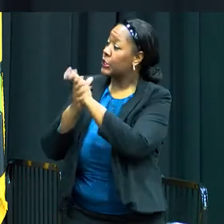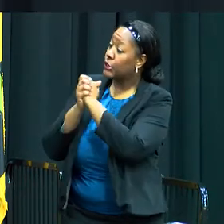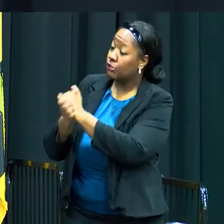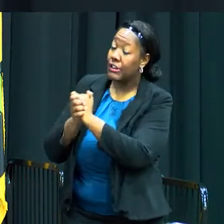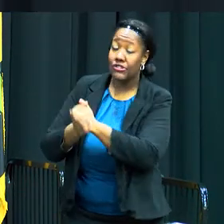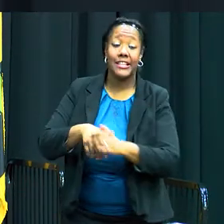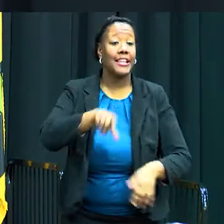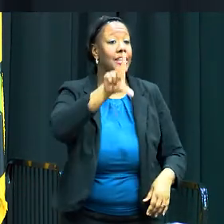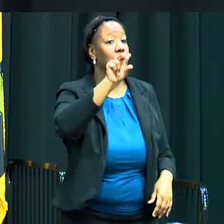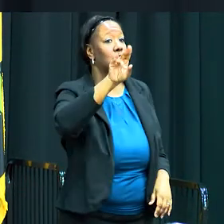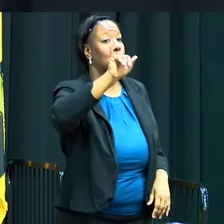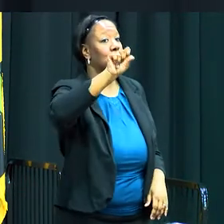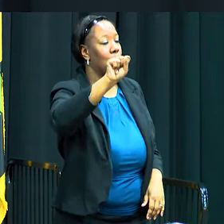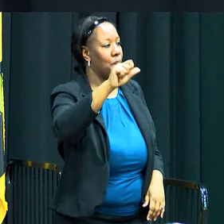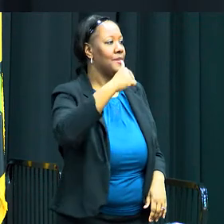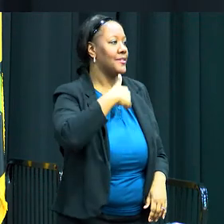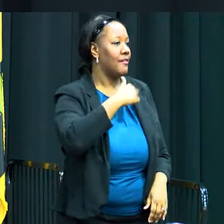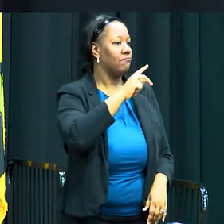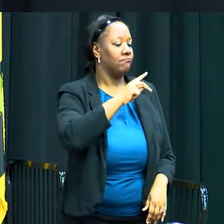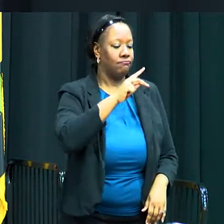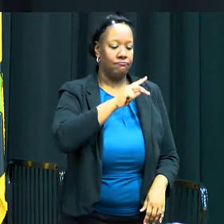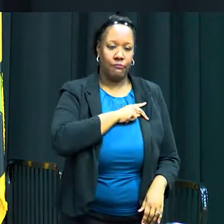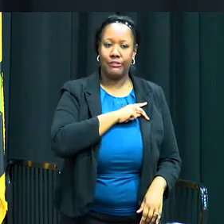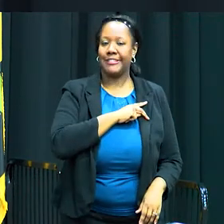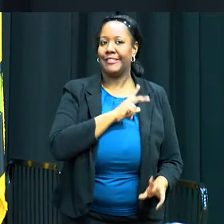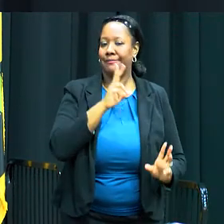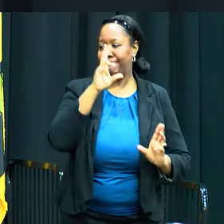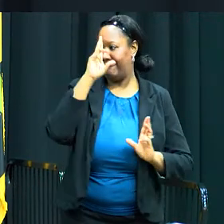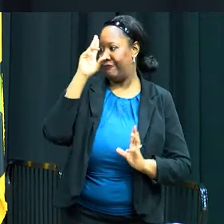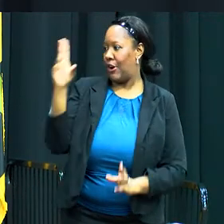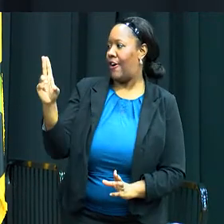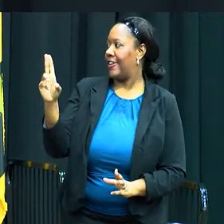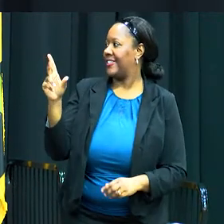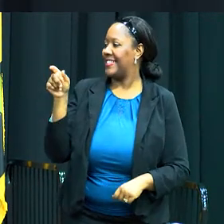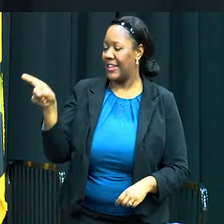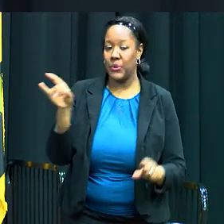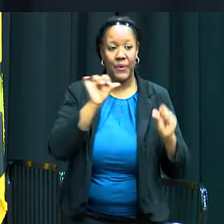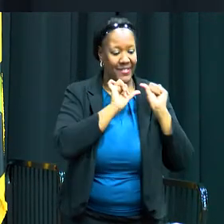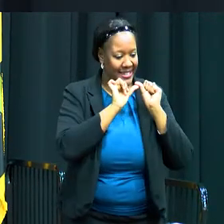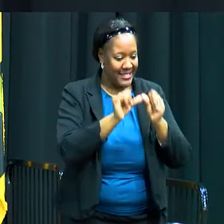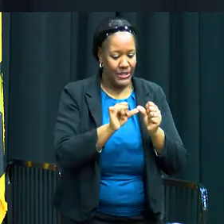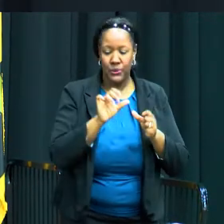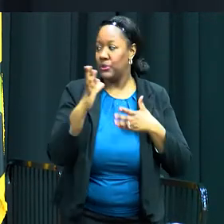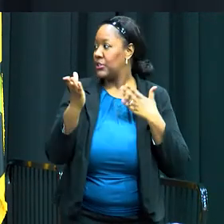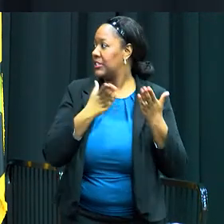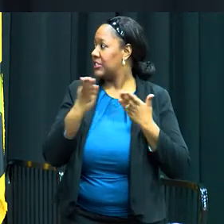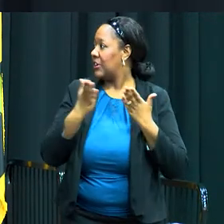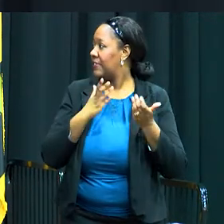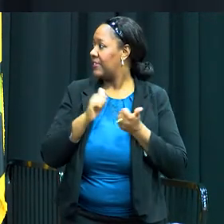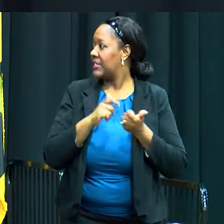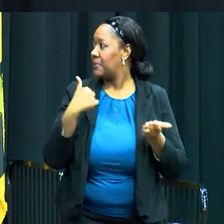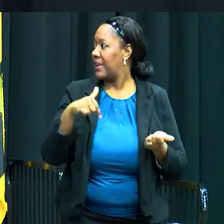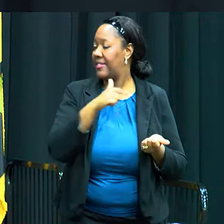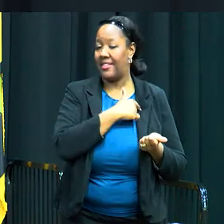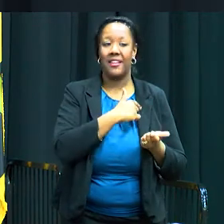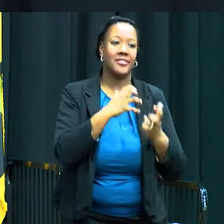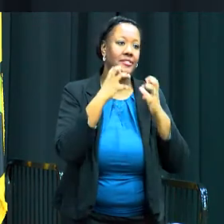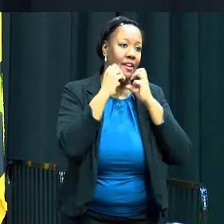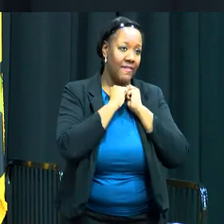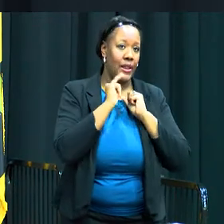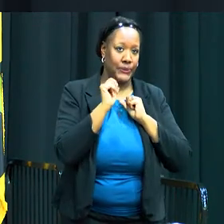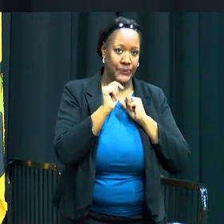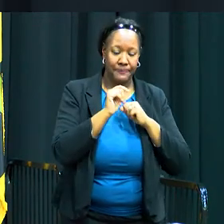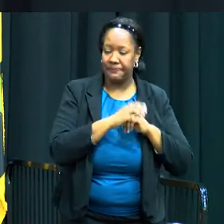Congratulations, Lois. I'm personally very, very honored that you have continued your service with us, and I have valued it a great